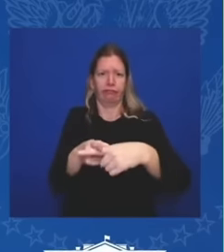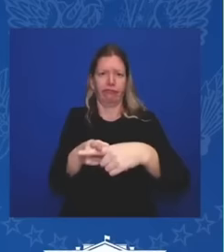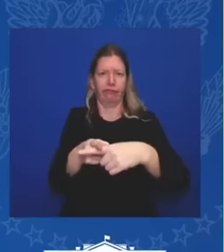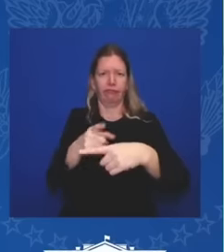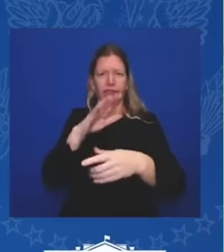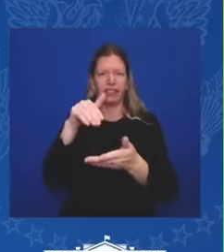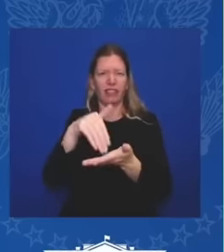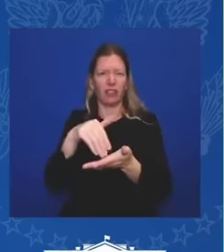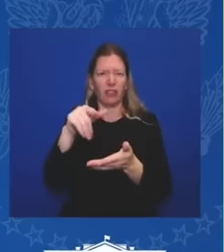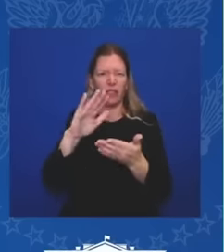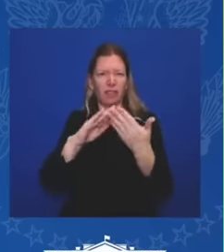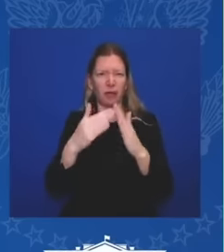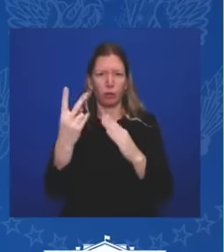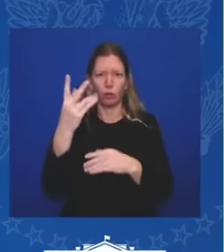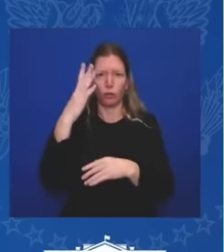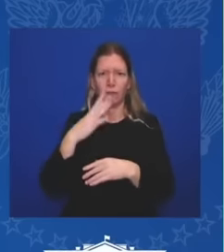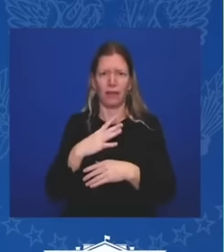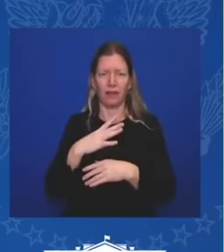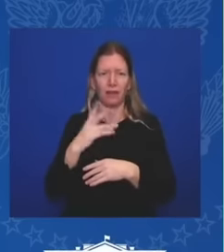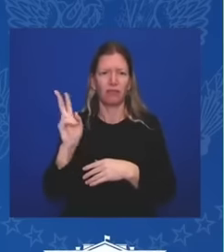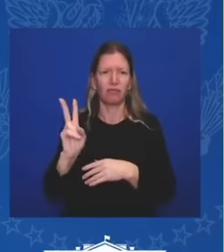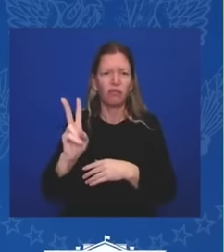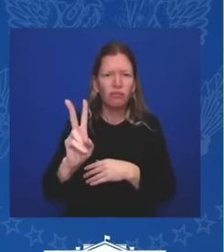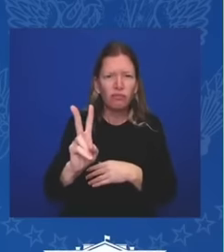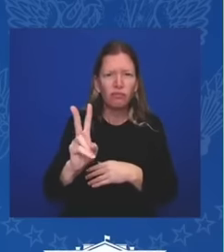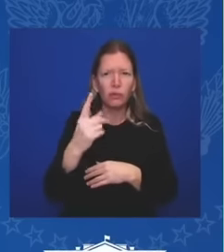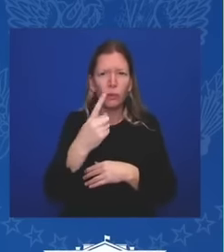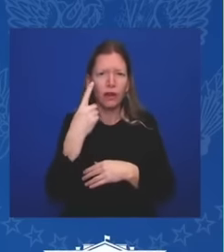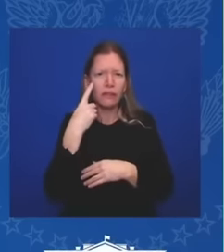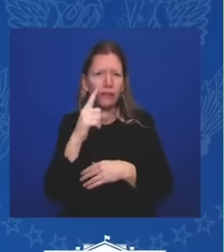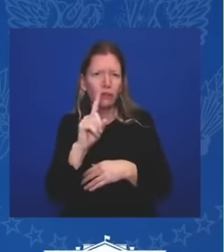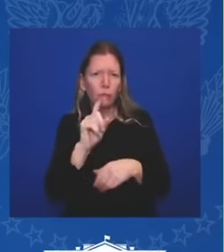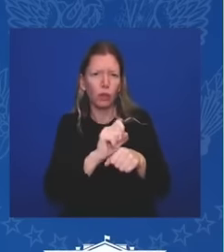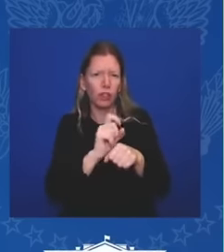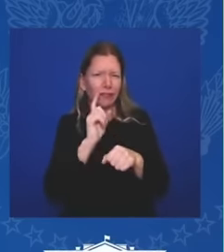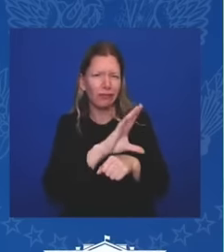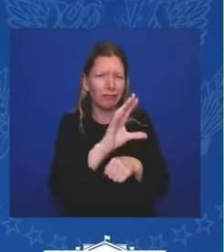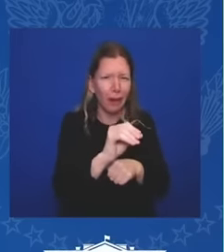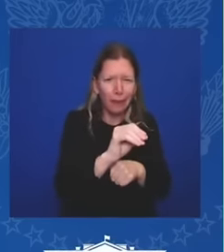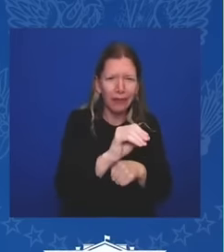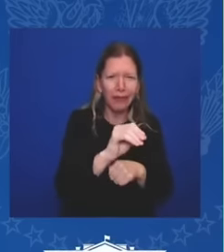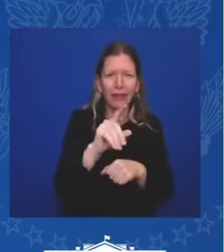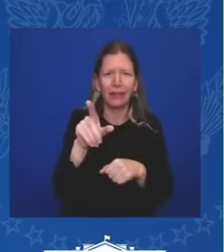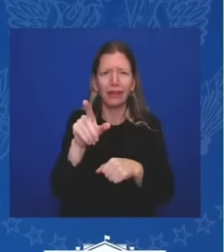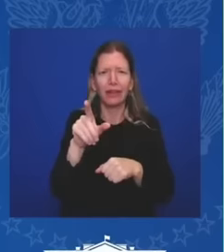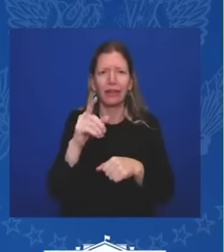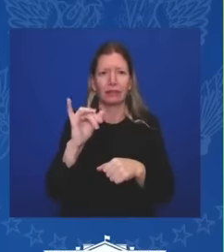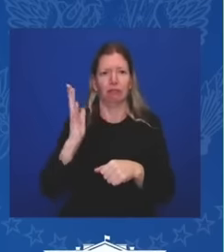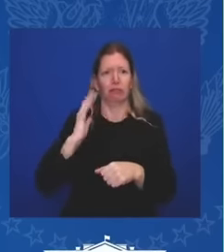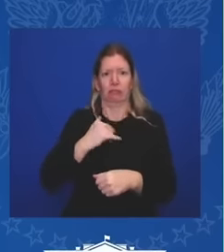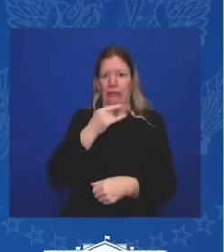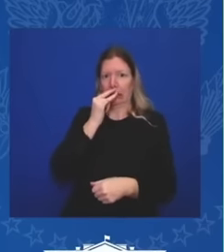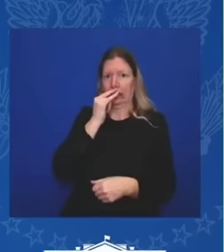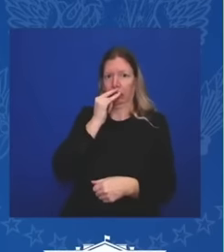kid. And they leaned up and kissed one another. And I'd never seen that before. I turned and looked at my dad, and he just looked at me and said, Joey, it's